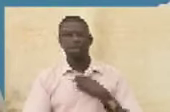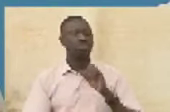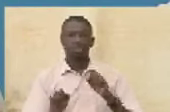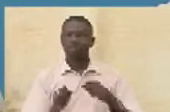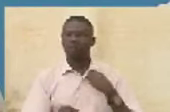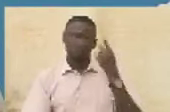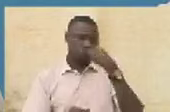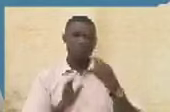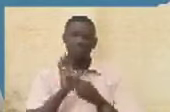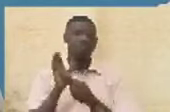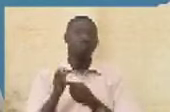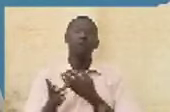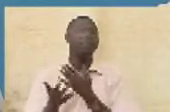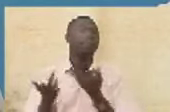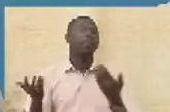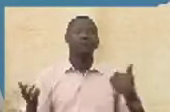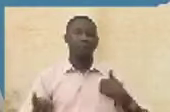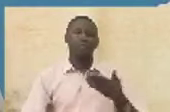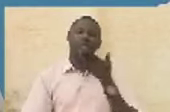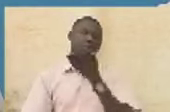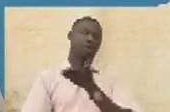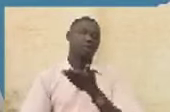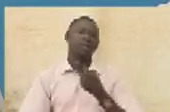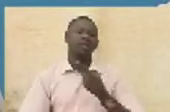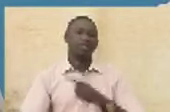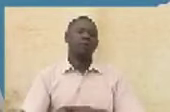recognize them because there were many people there